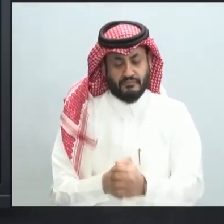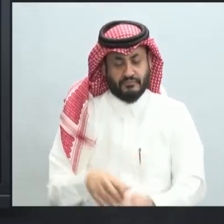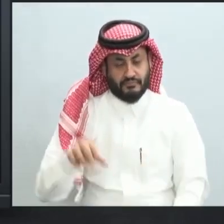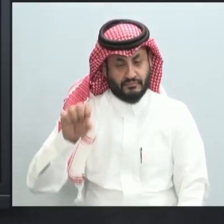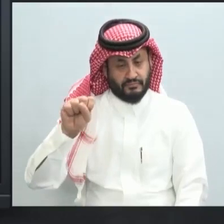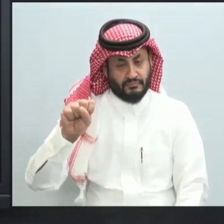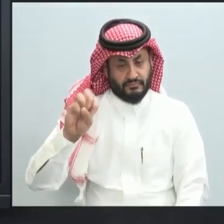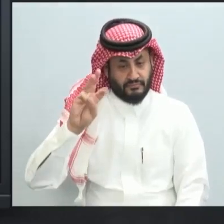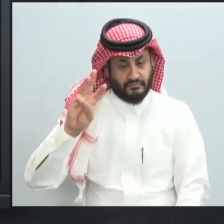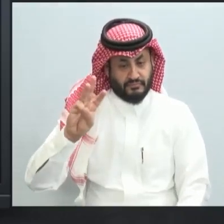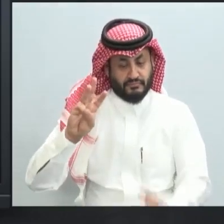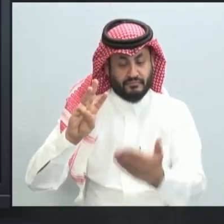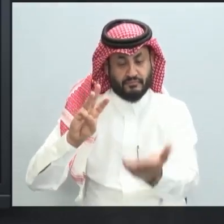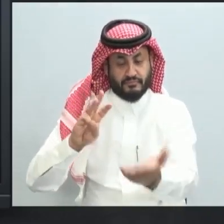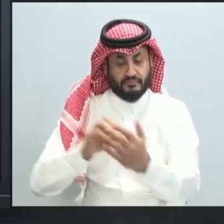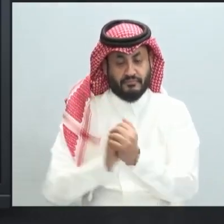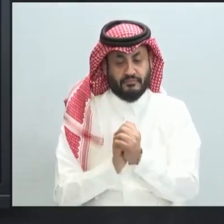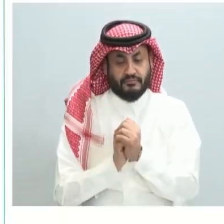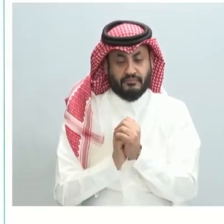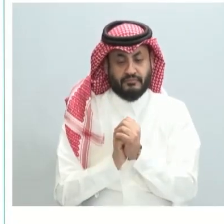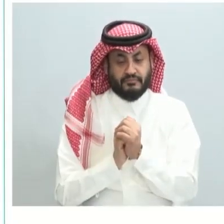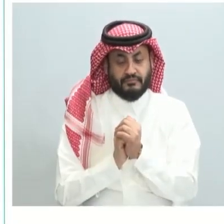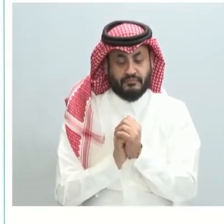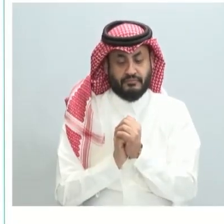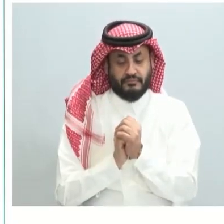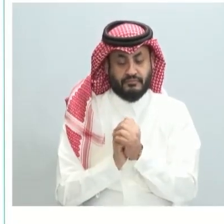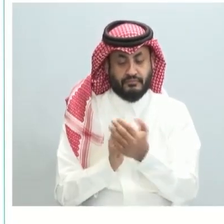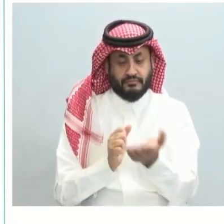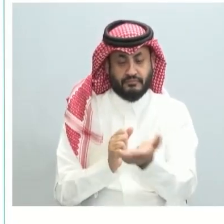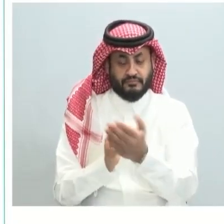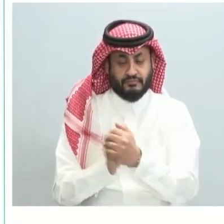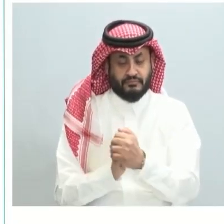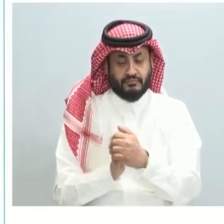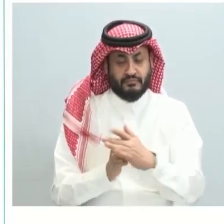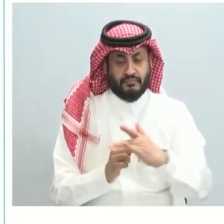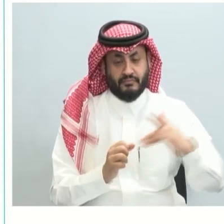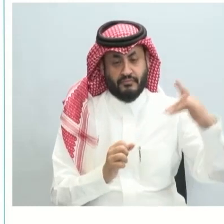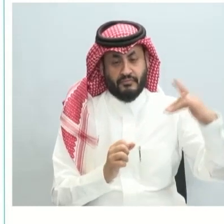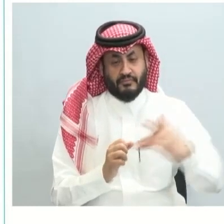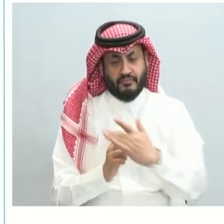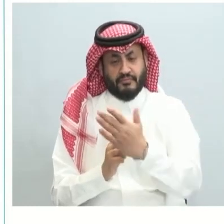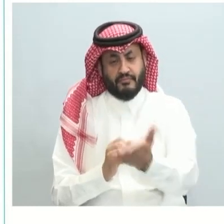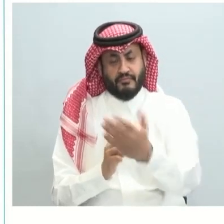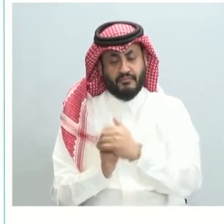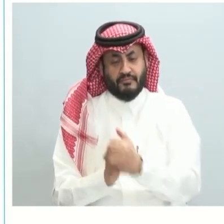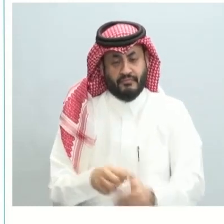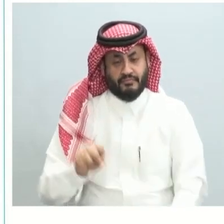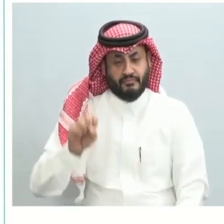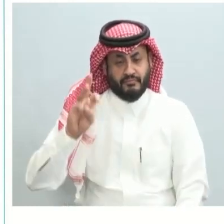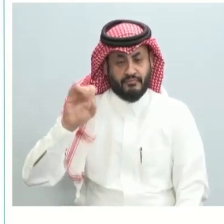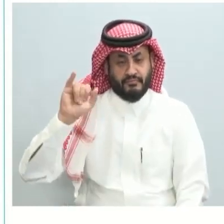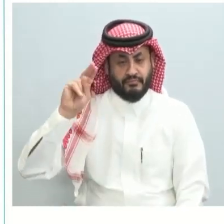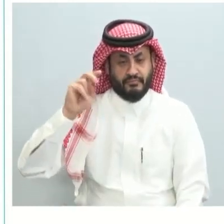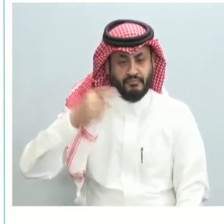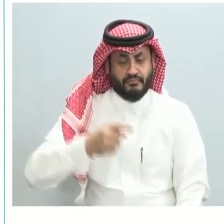can fill it in with S and W. So here we have the word swing.